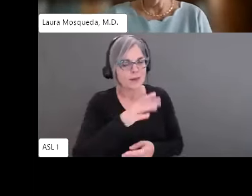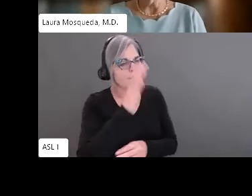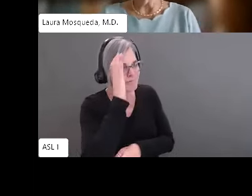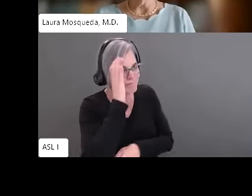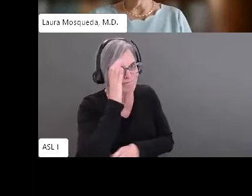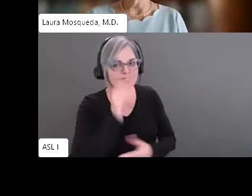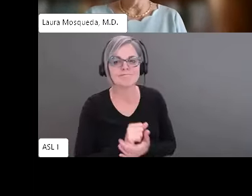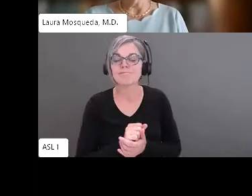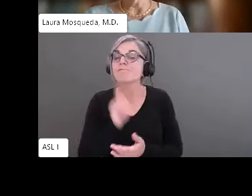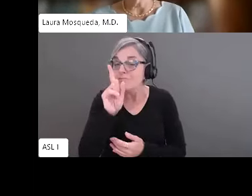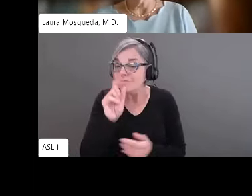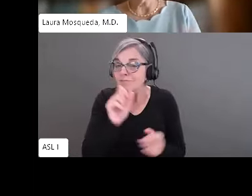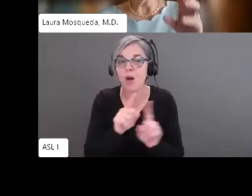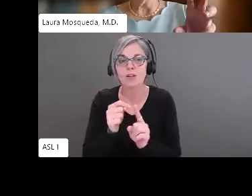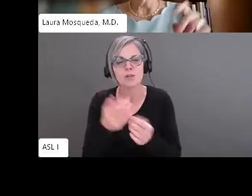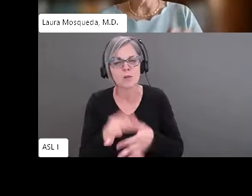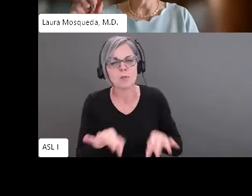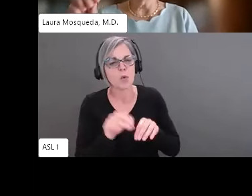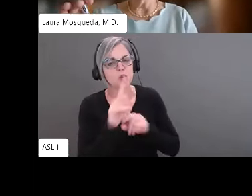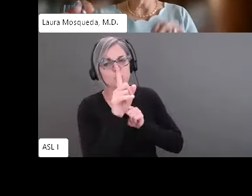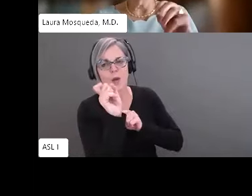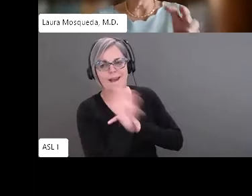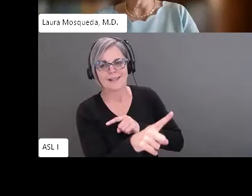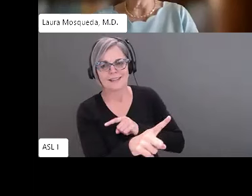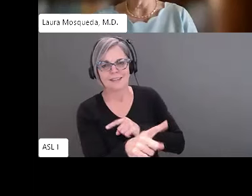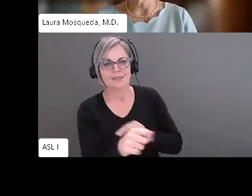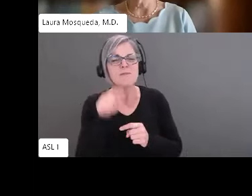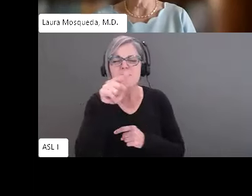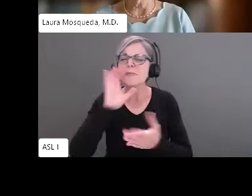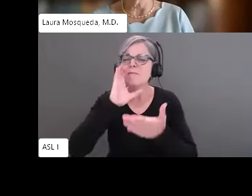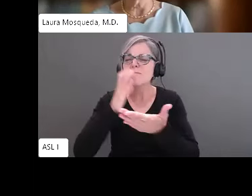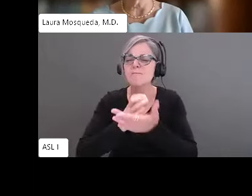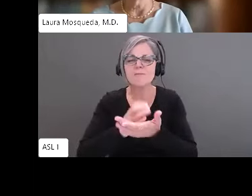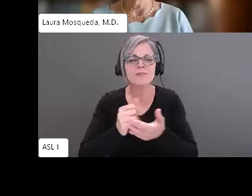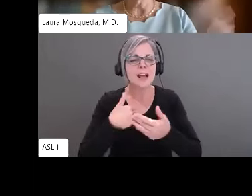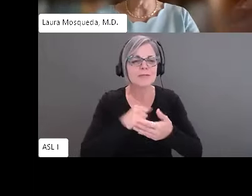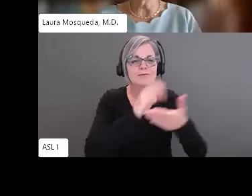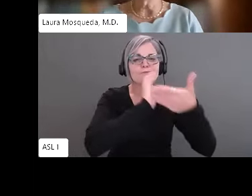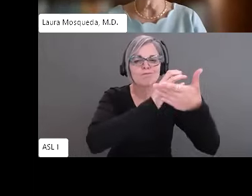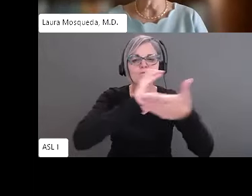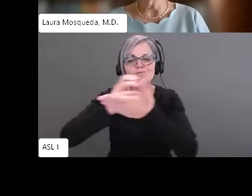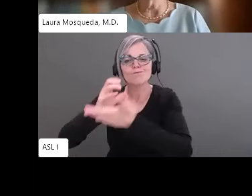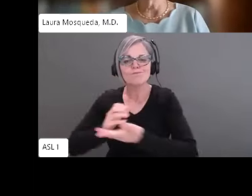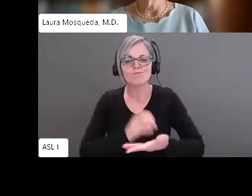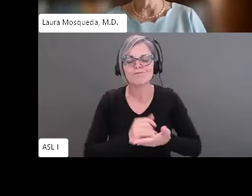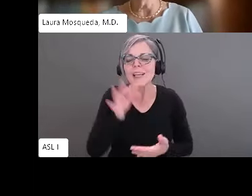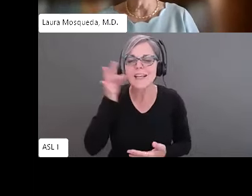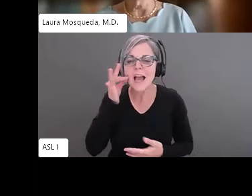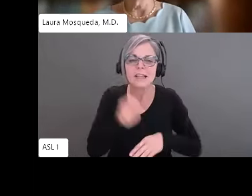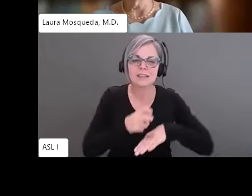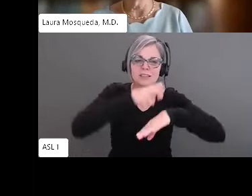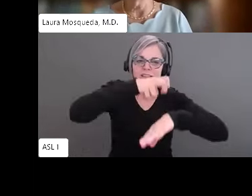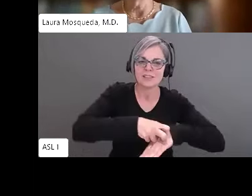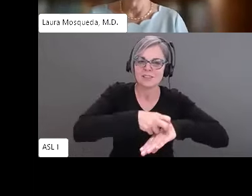This is a photo that shows cats sitting on different areas that are dented, a dented windshield, a